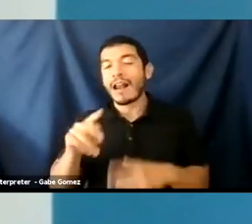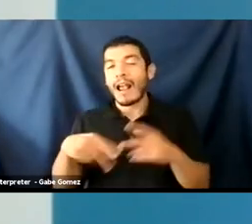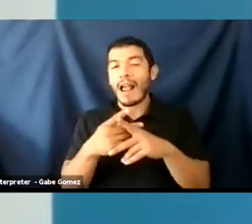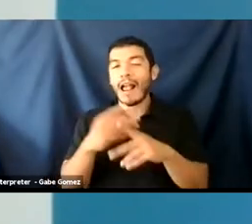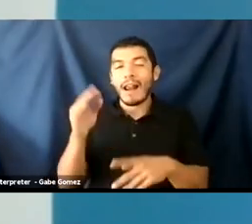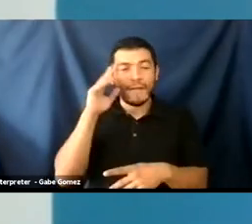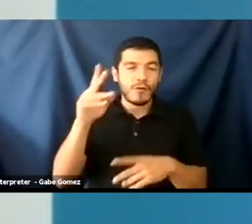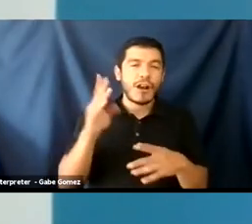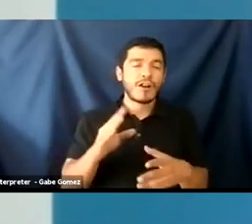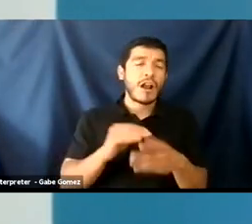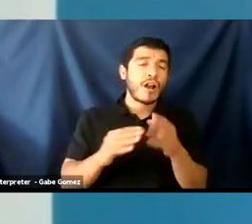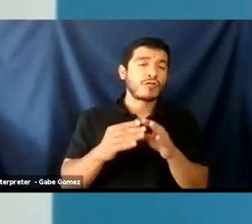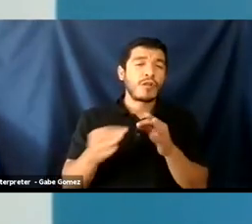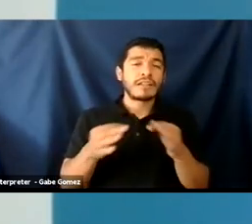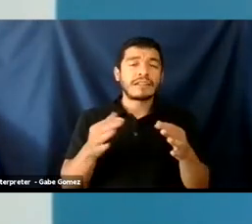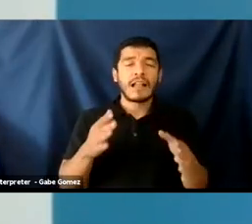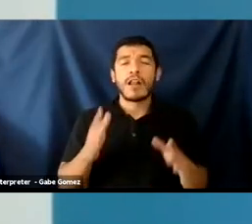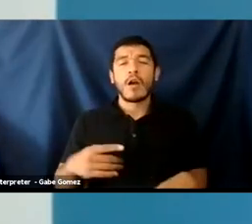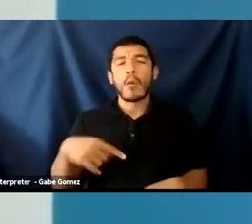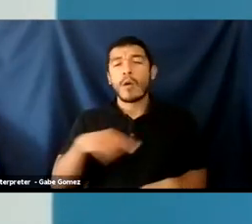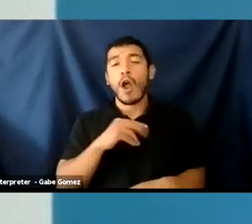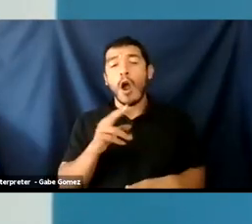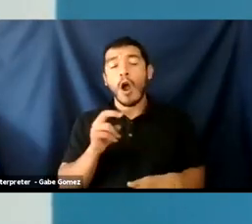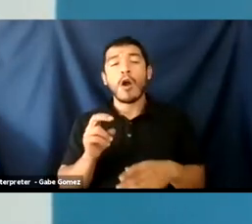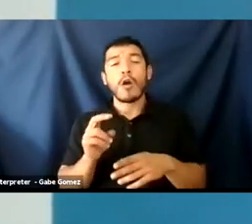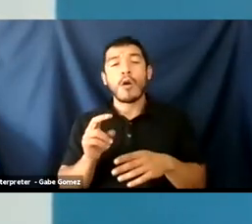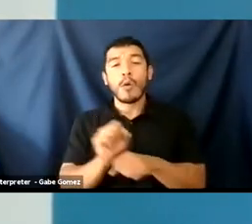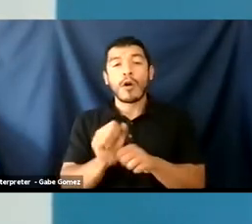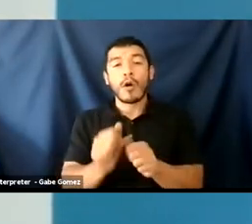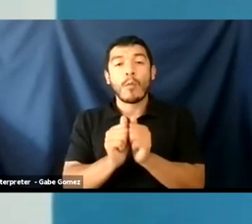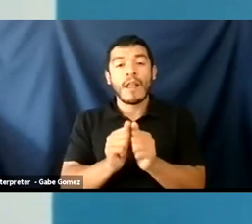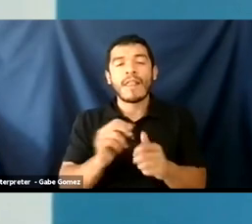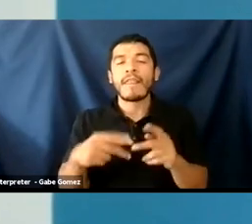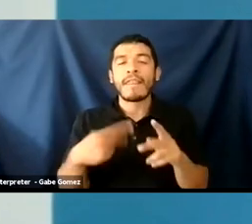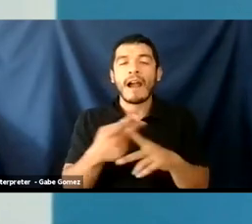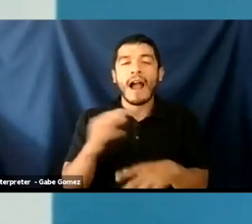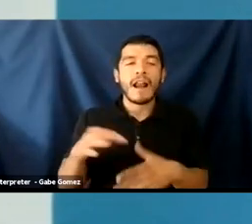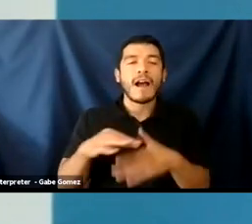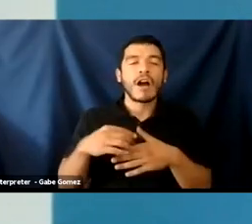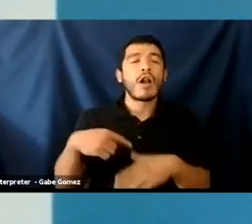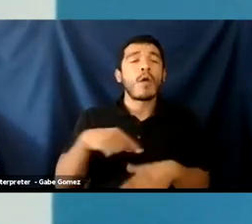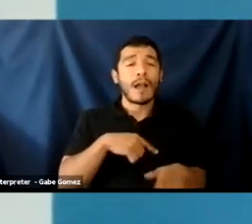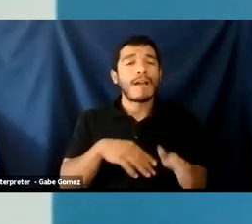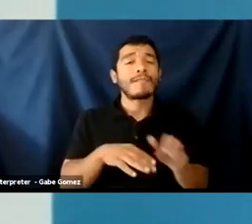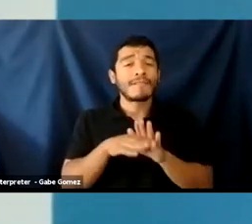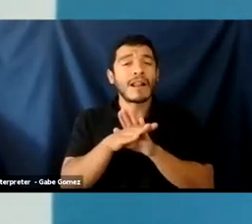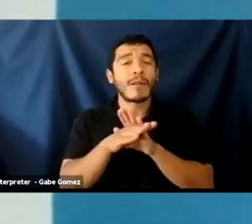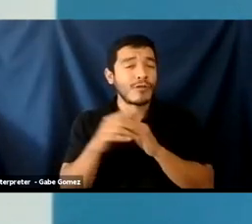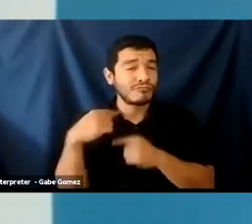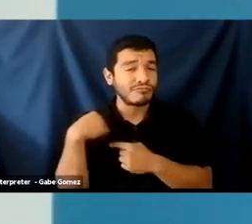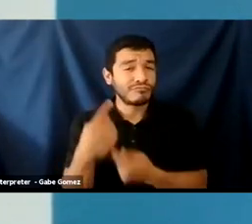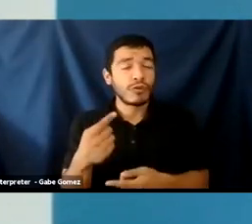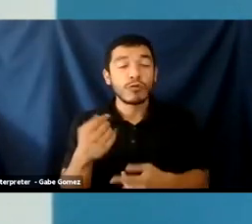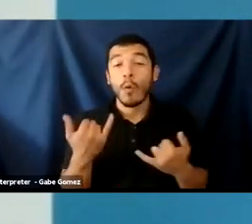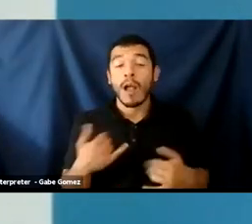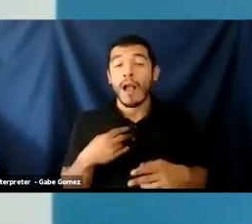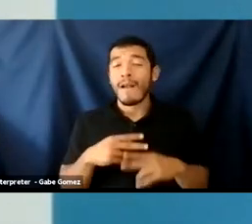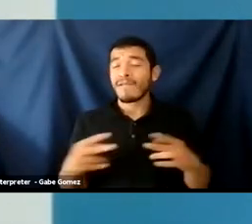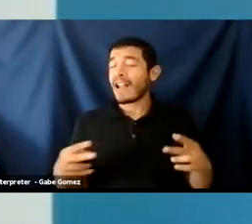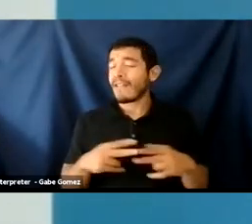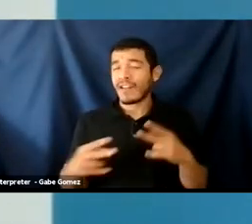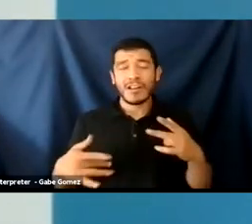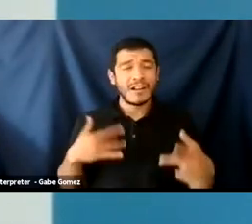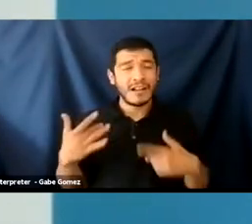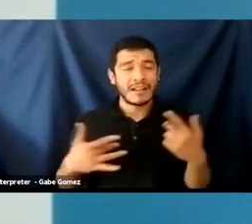are engaging with, and the kinds of content that we have in development. So while I'm extremely excited